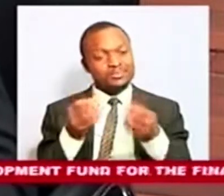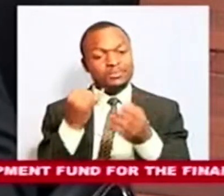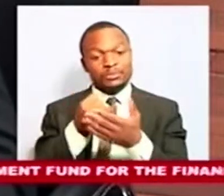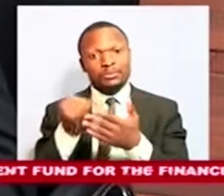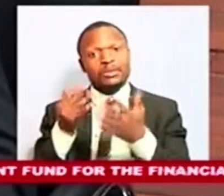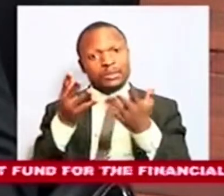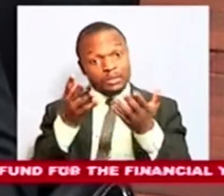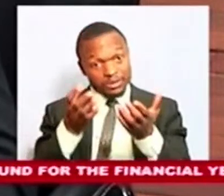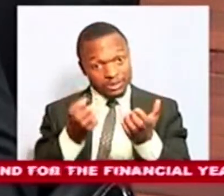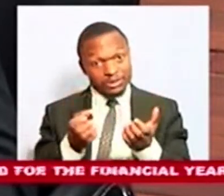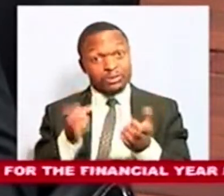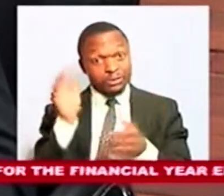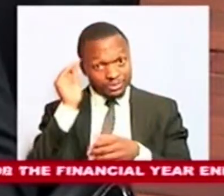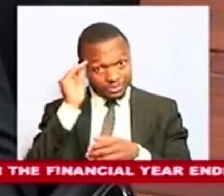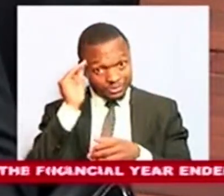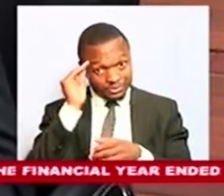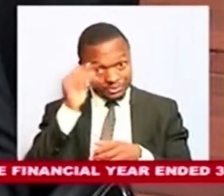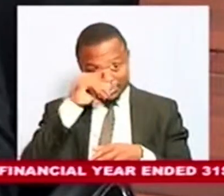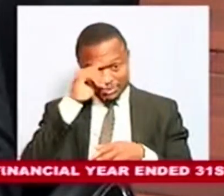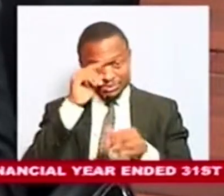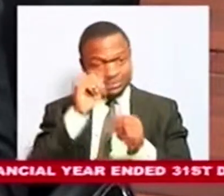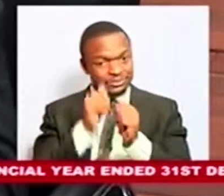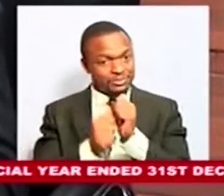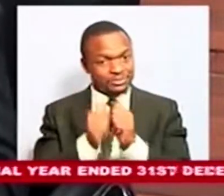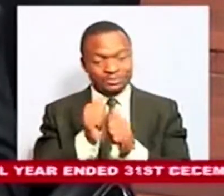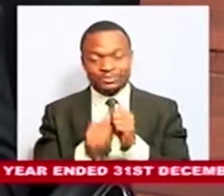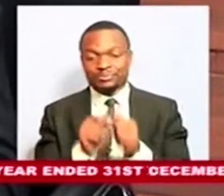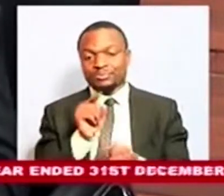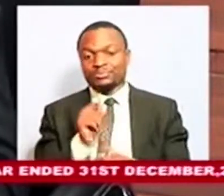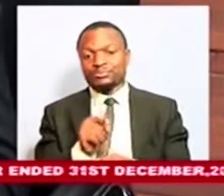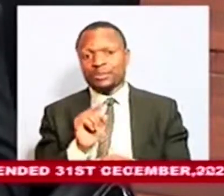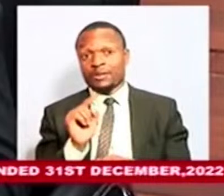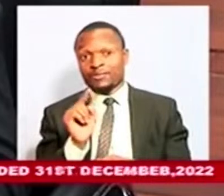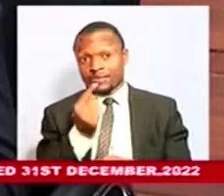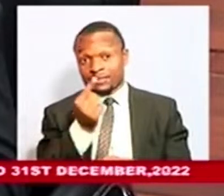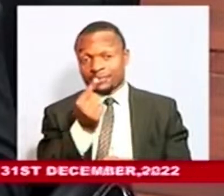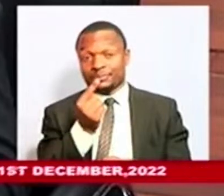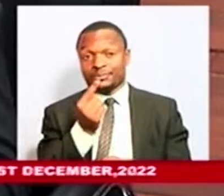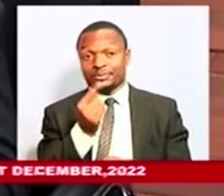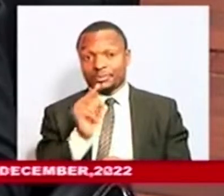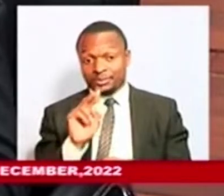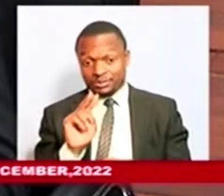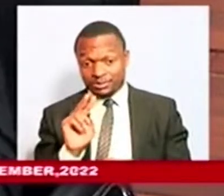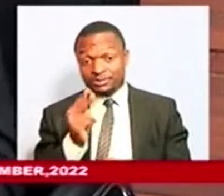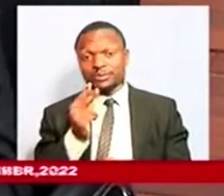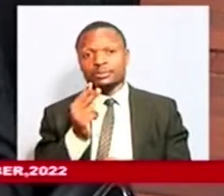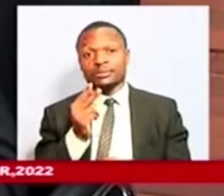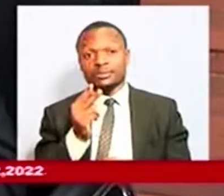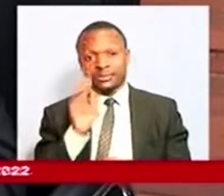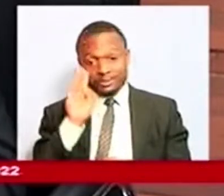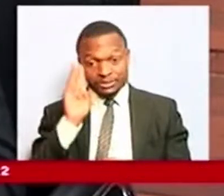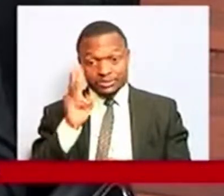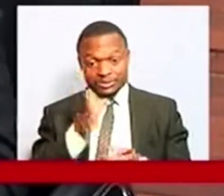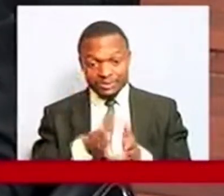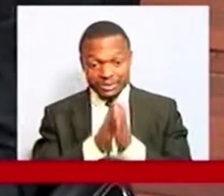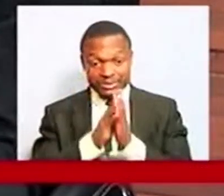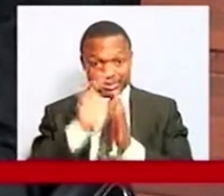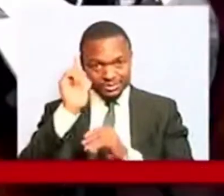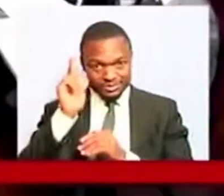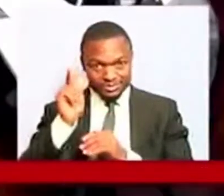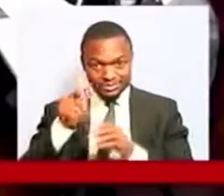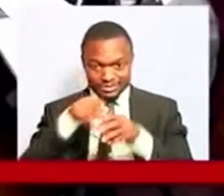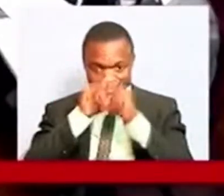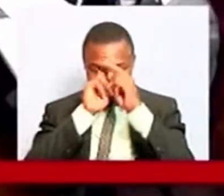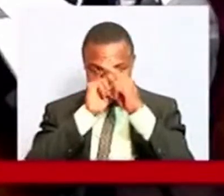would want also to find out, because that is just the first one. The second one, Chair, I'll come. Okay,